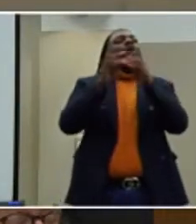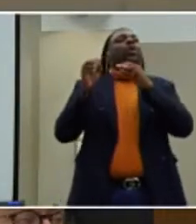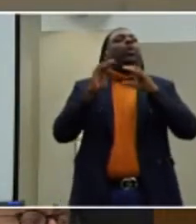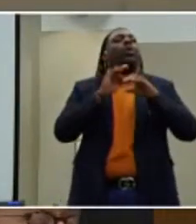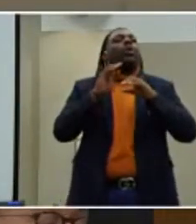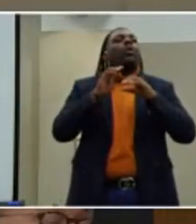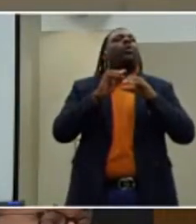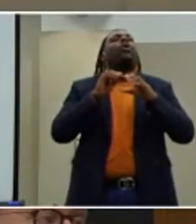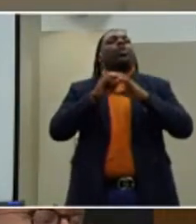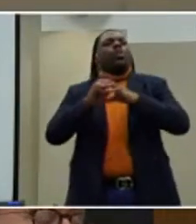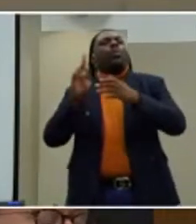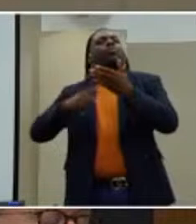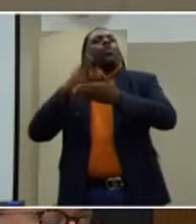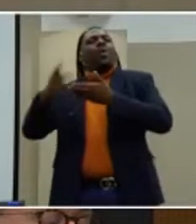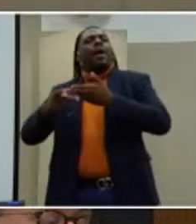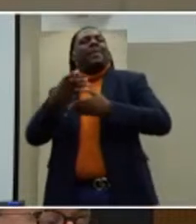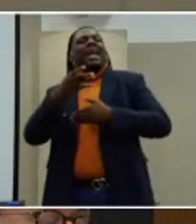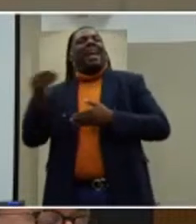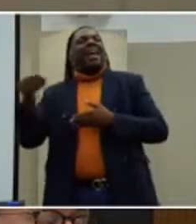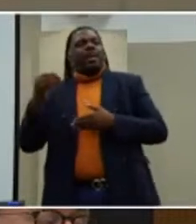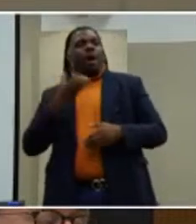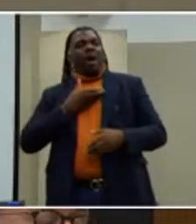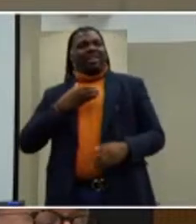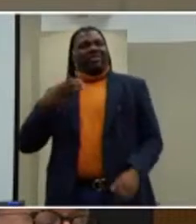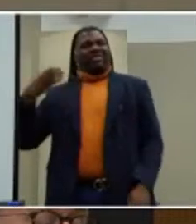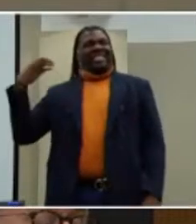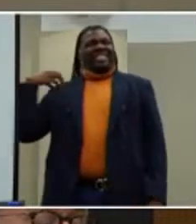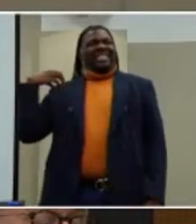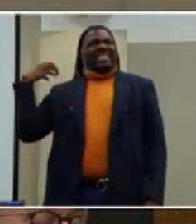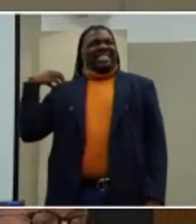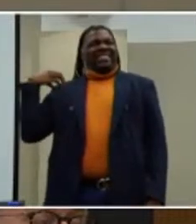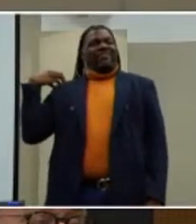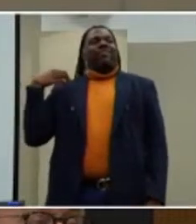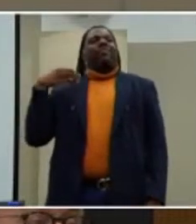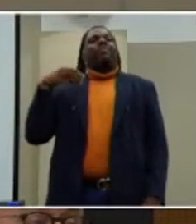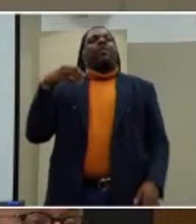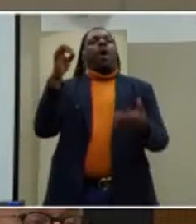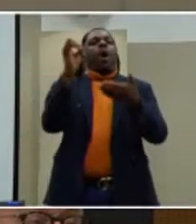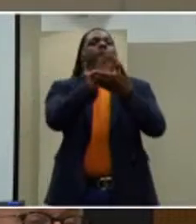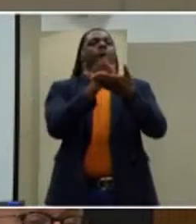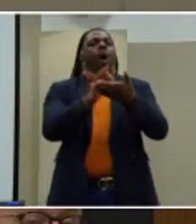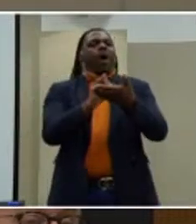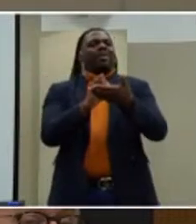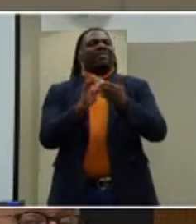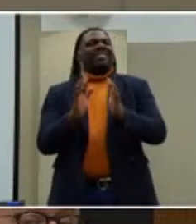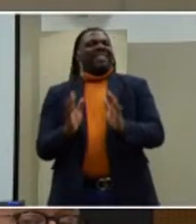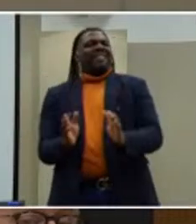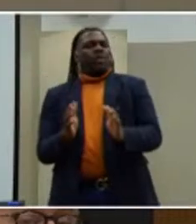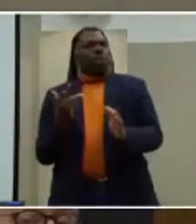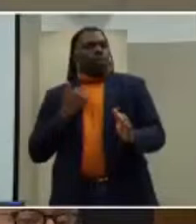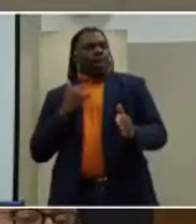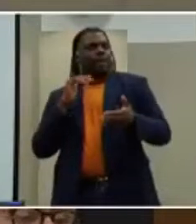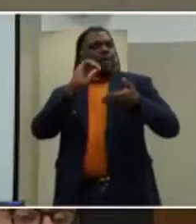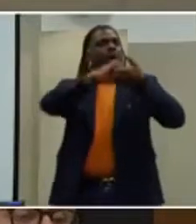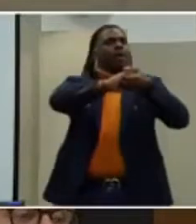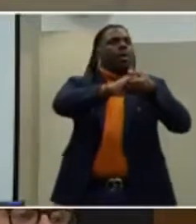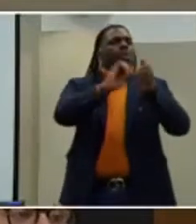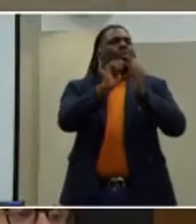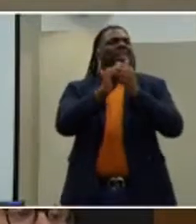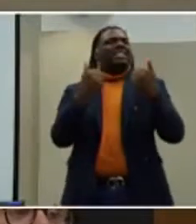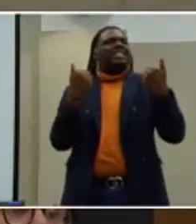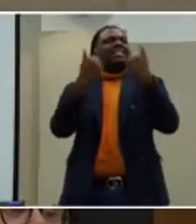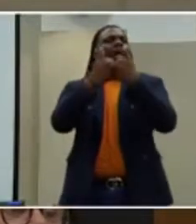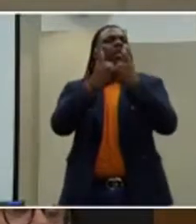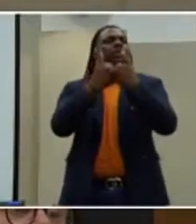and many of the efforts of our chief architect. we've partnered with